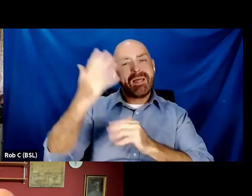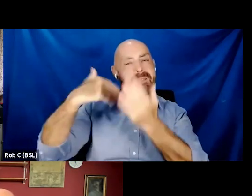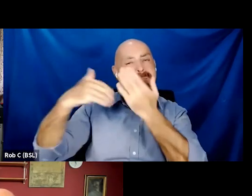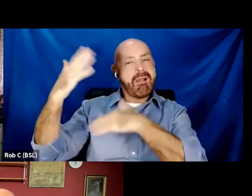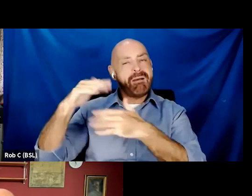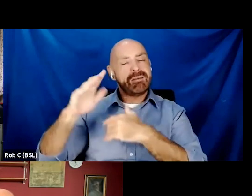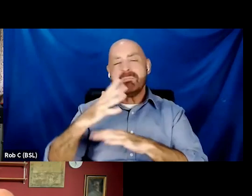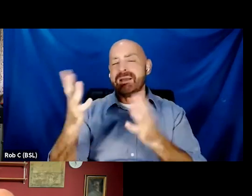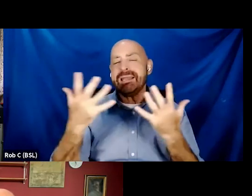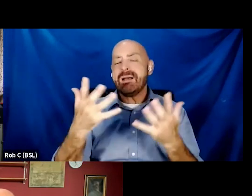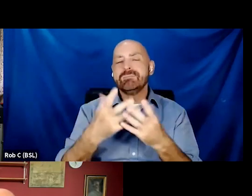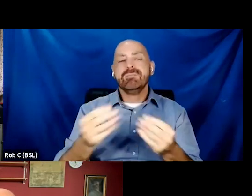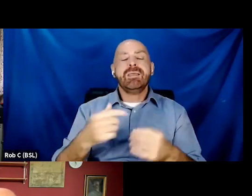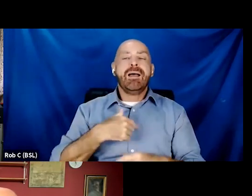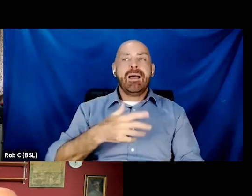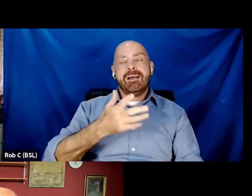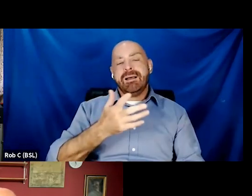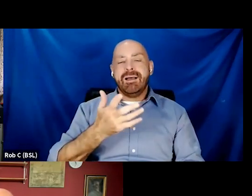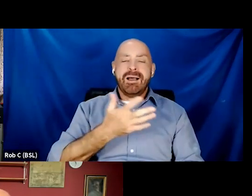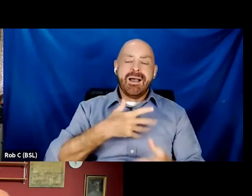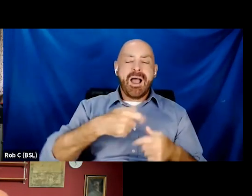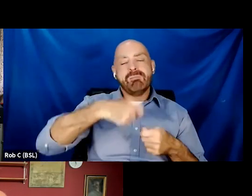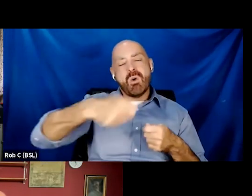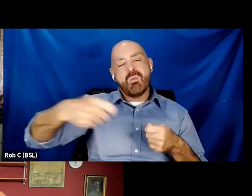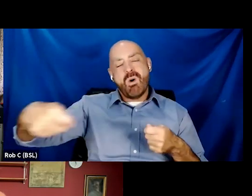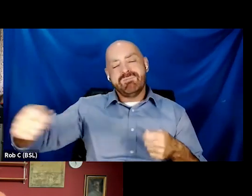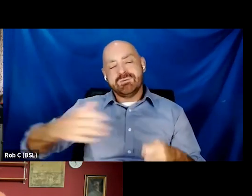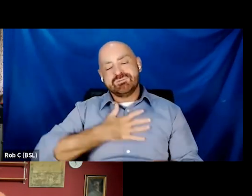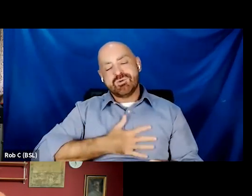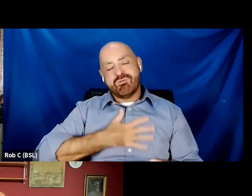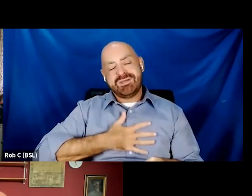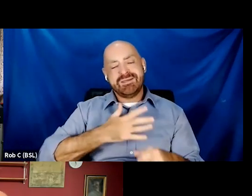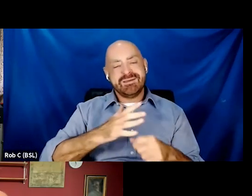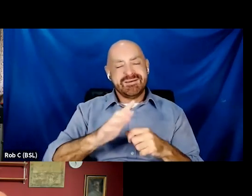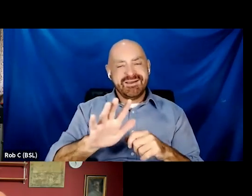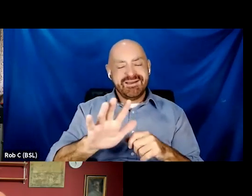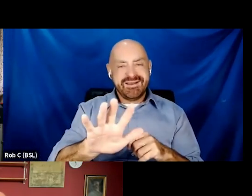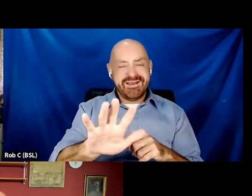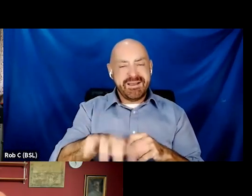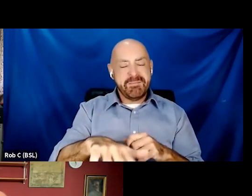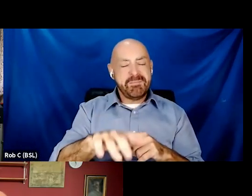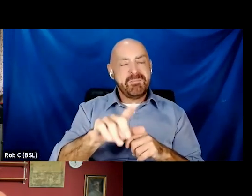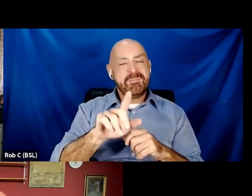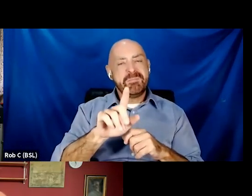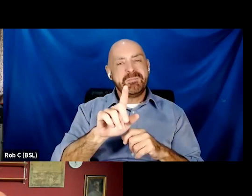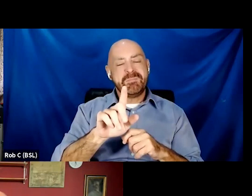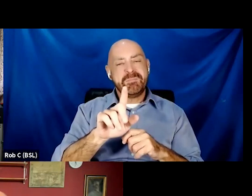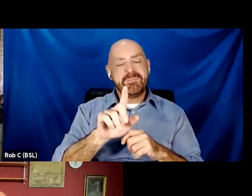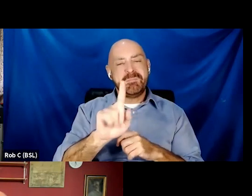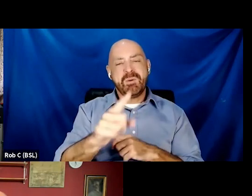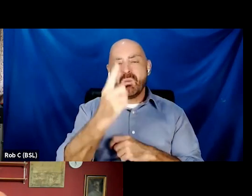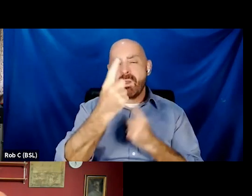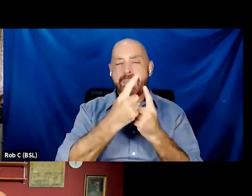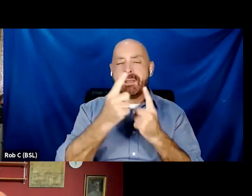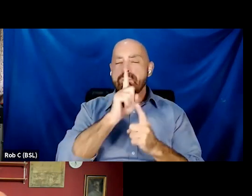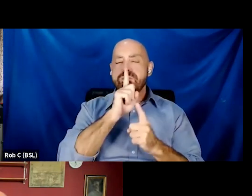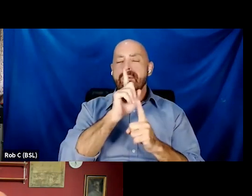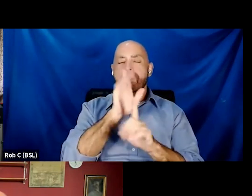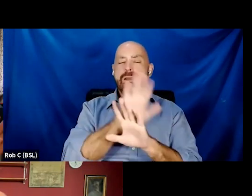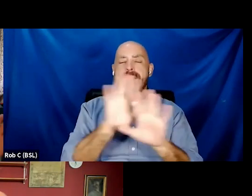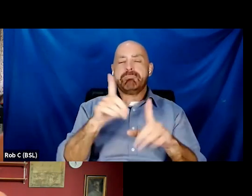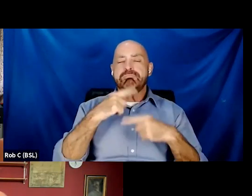So I've waffled on with quite a long answer. But it also, the other thing which I didn't mention very much about at